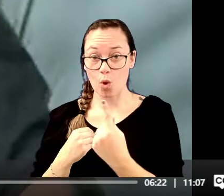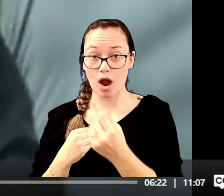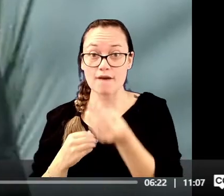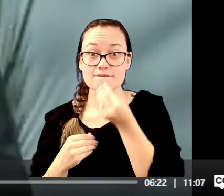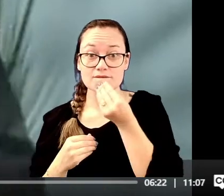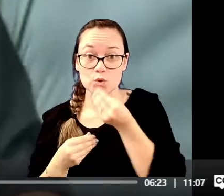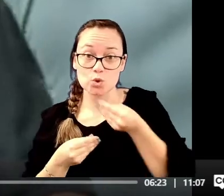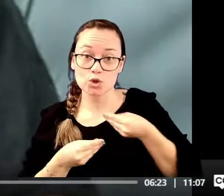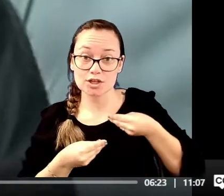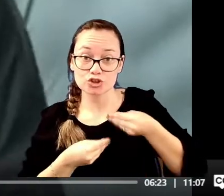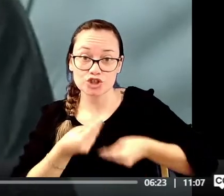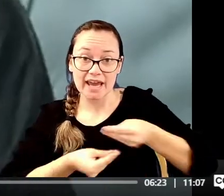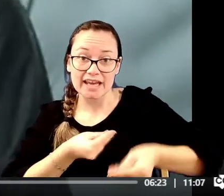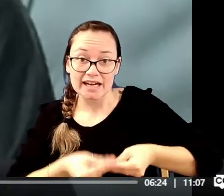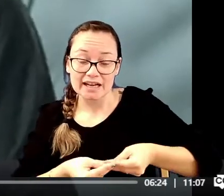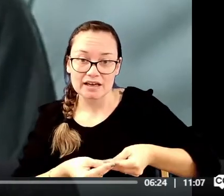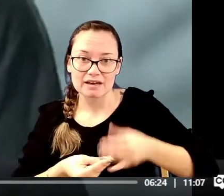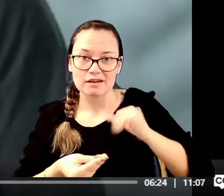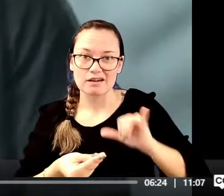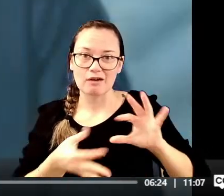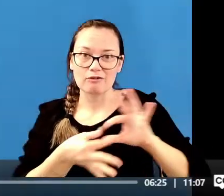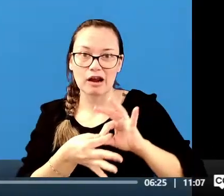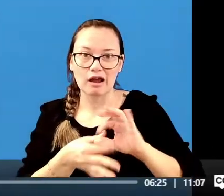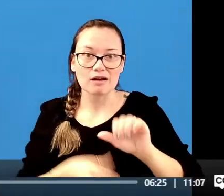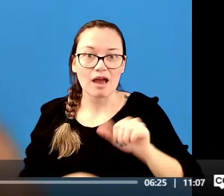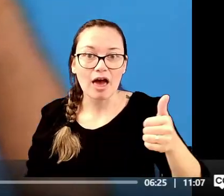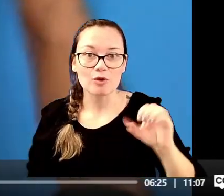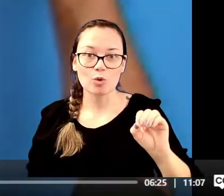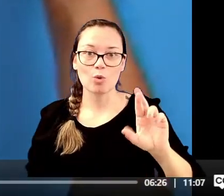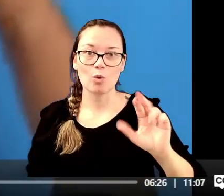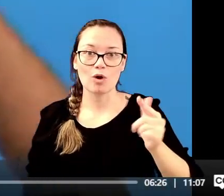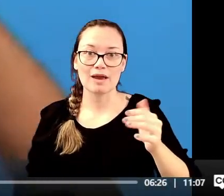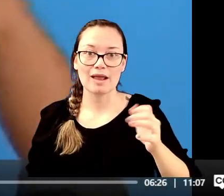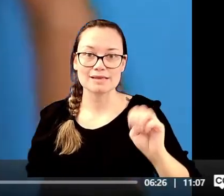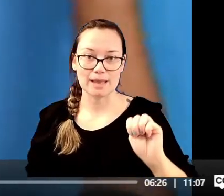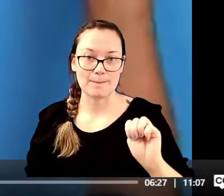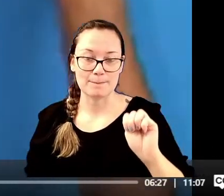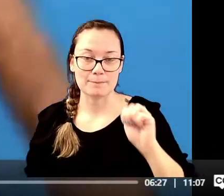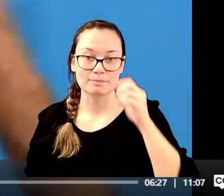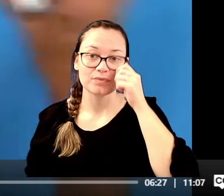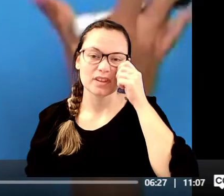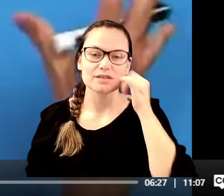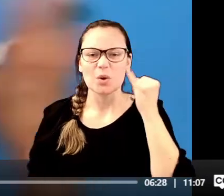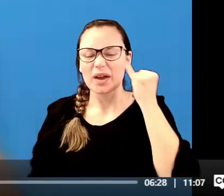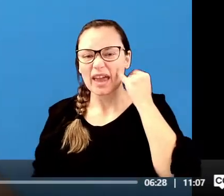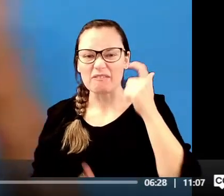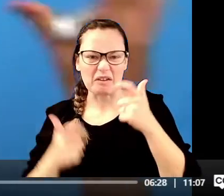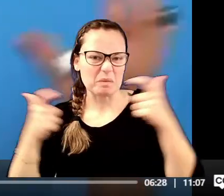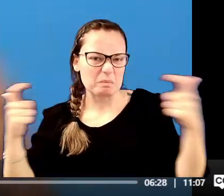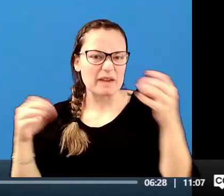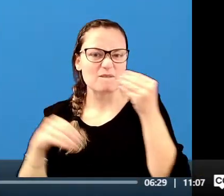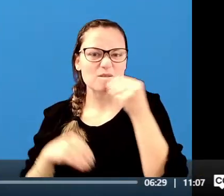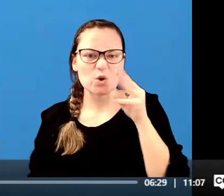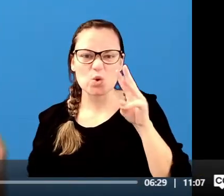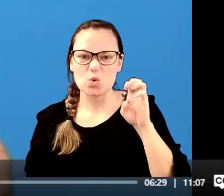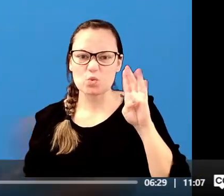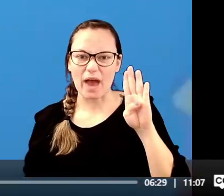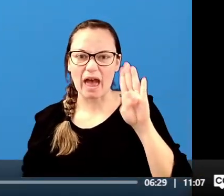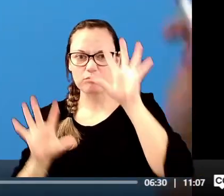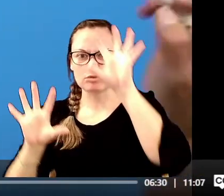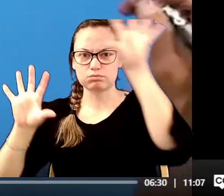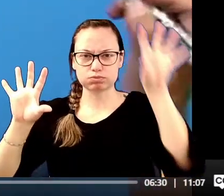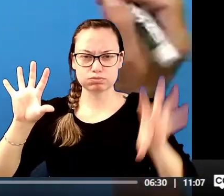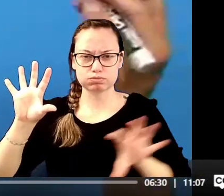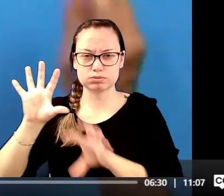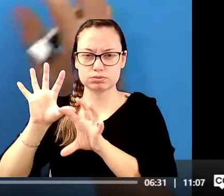apply that to a lot of other organisms. And so that I don't want to just because if I drew a really big food web here, I think we could have arrows going everywhere.